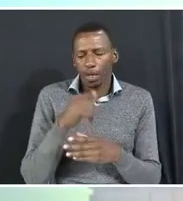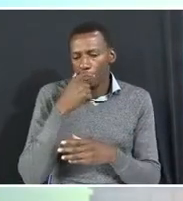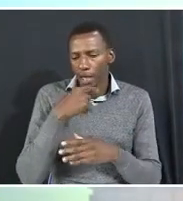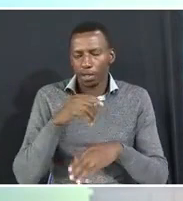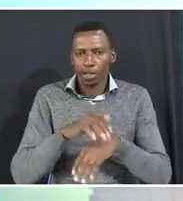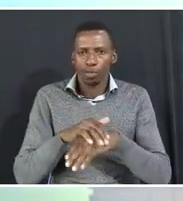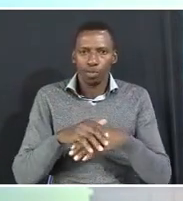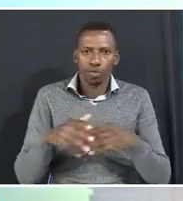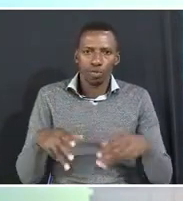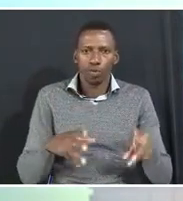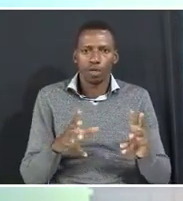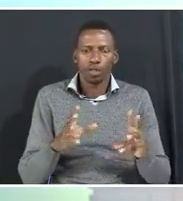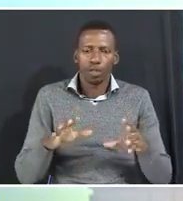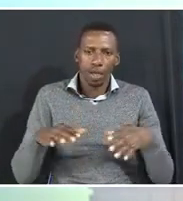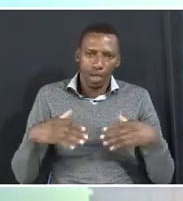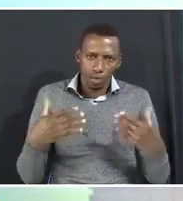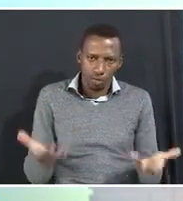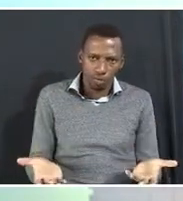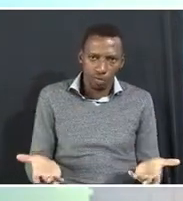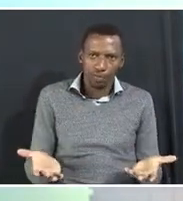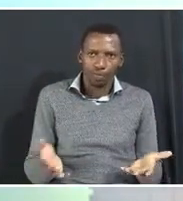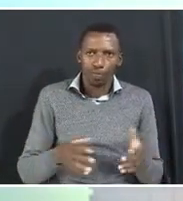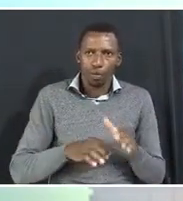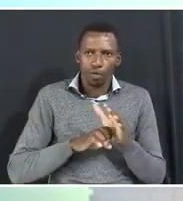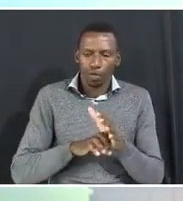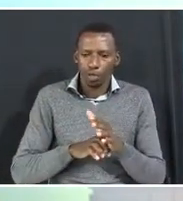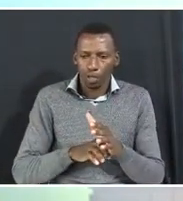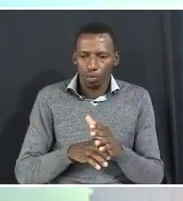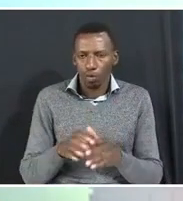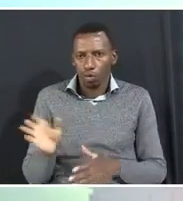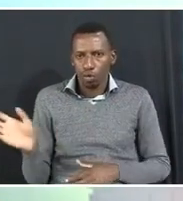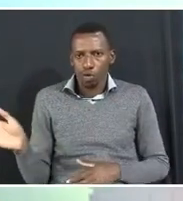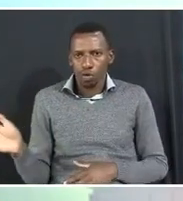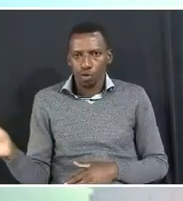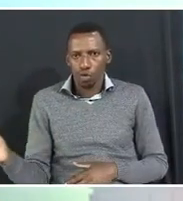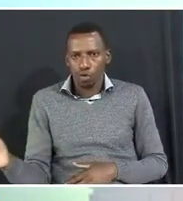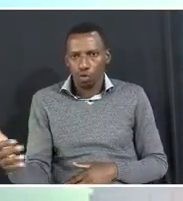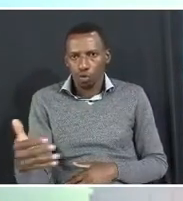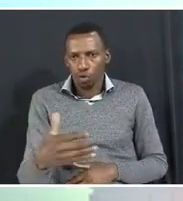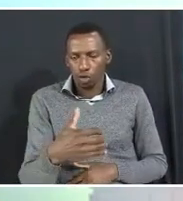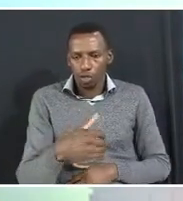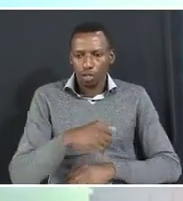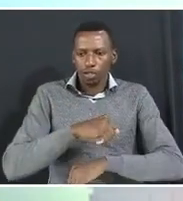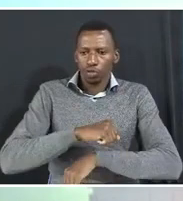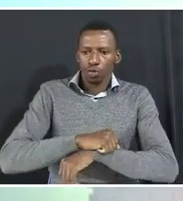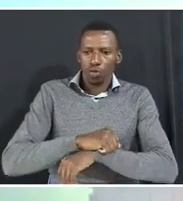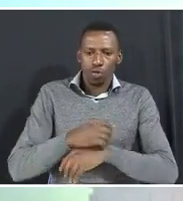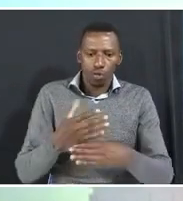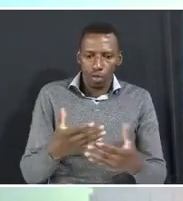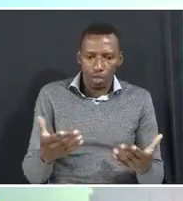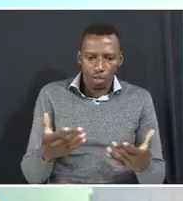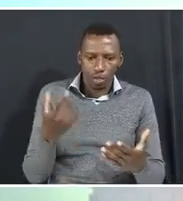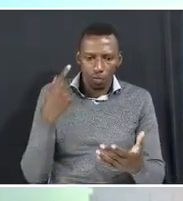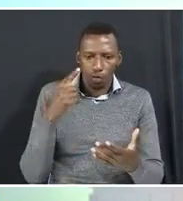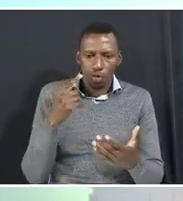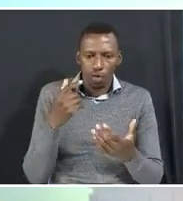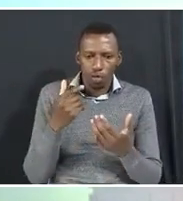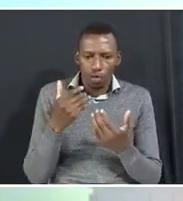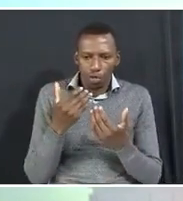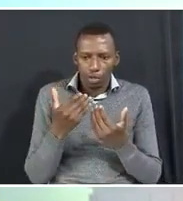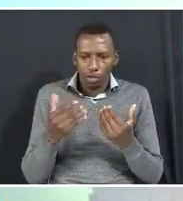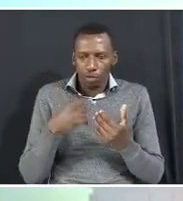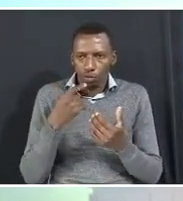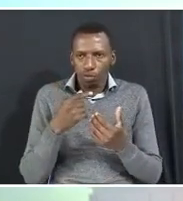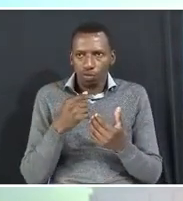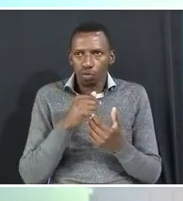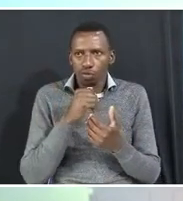participate in having, collecting school supplies for underprivileged students and visiting nursing